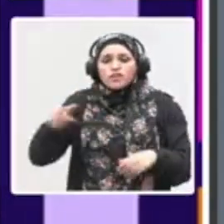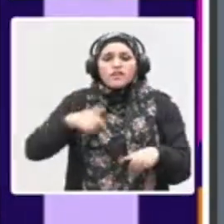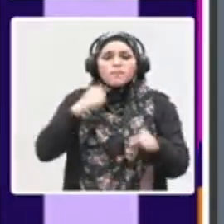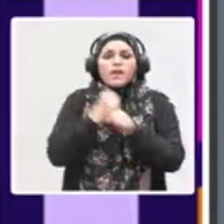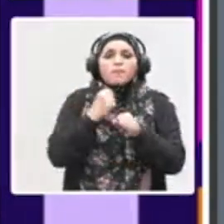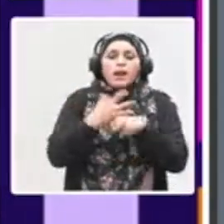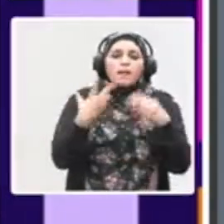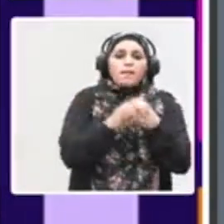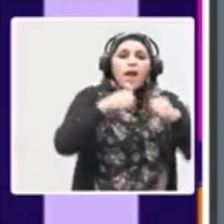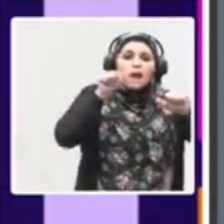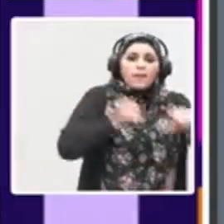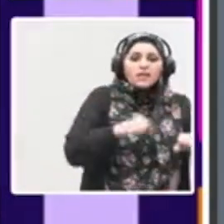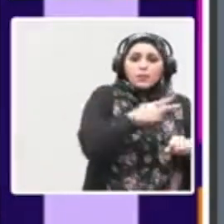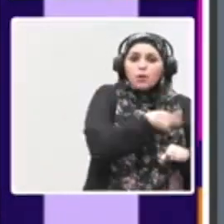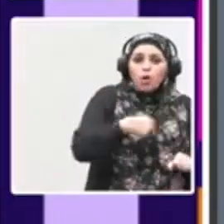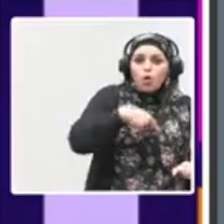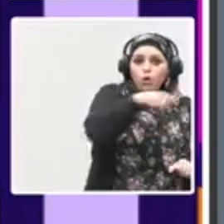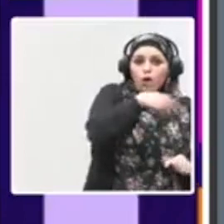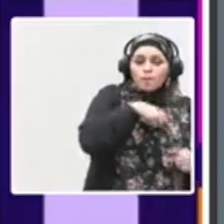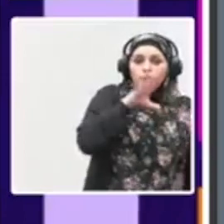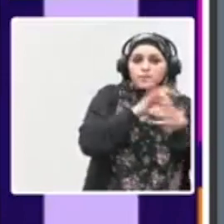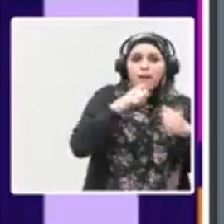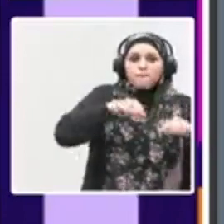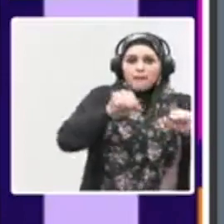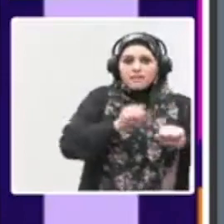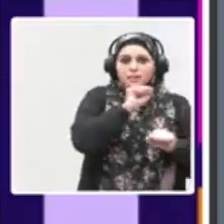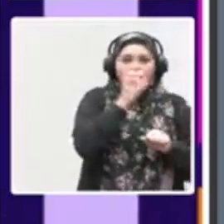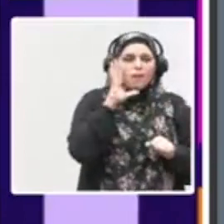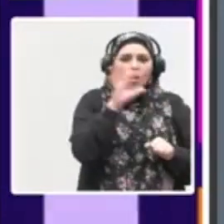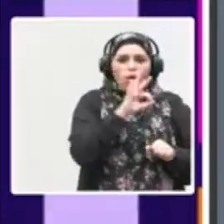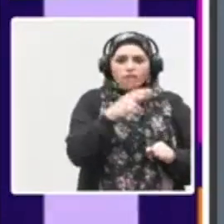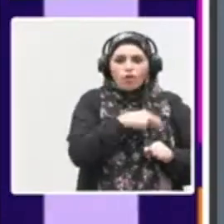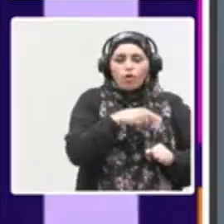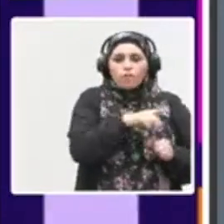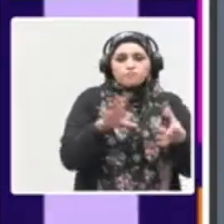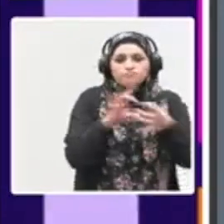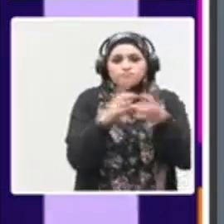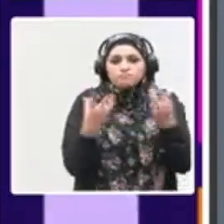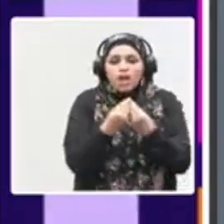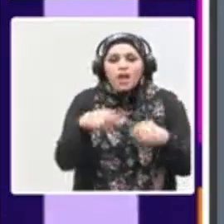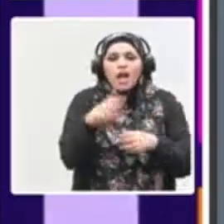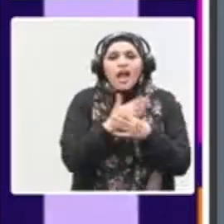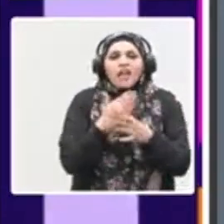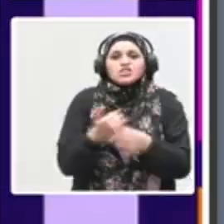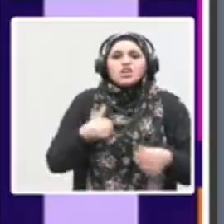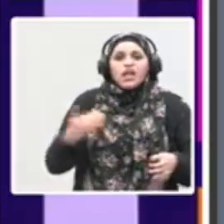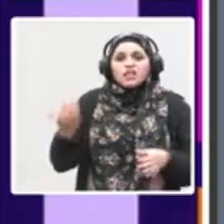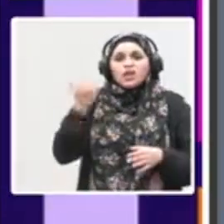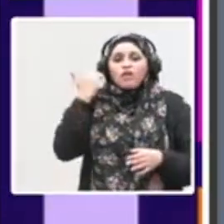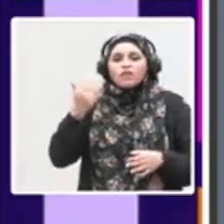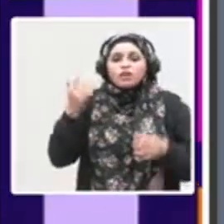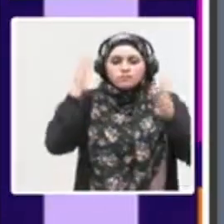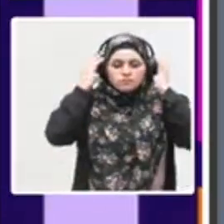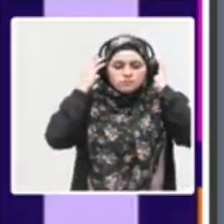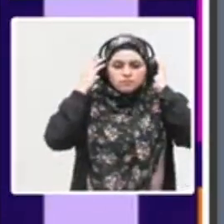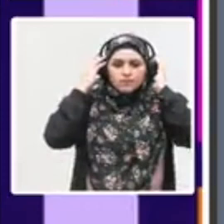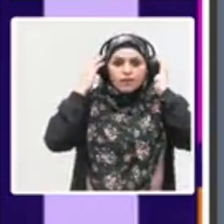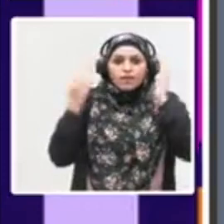York to ensure that the financial incentive, the tax credit that would be available if you brought your film and